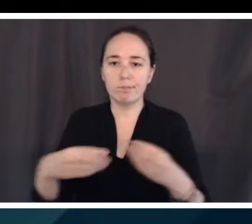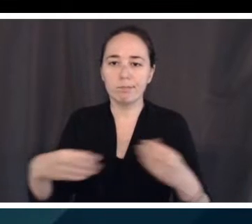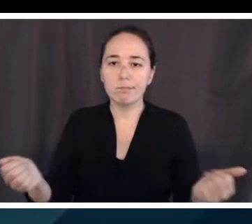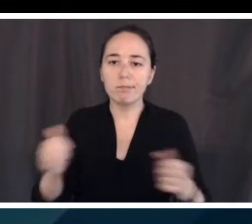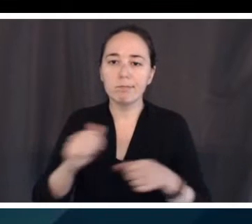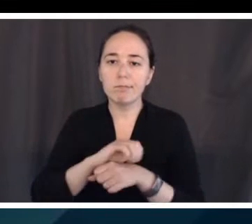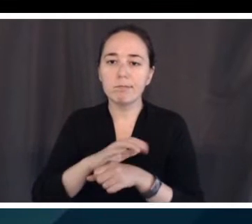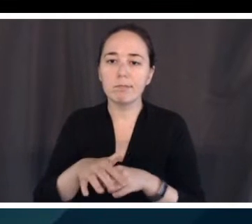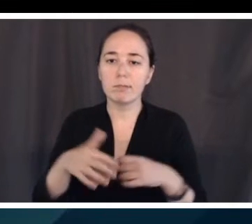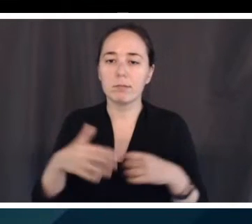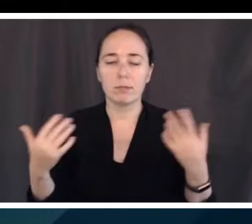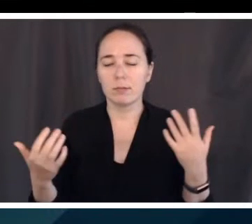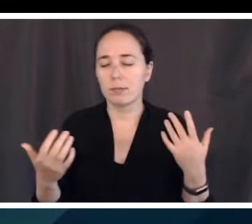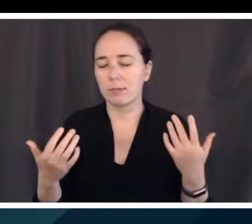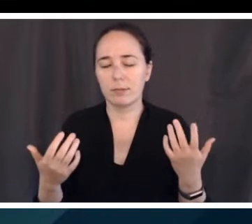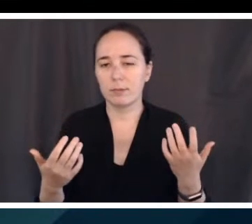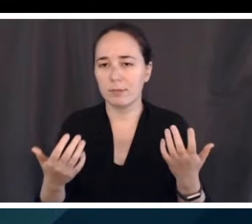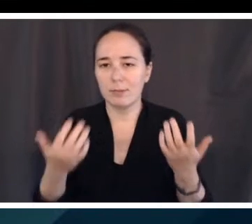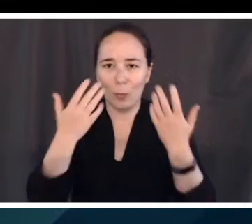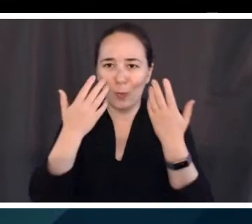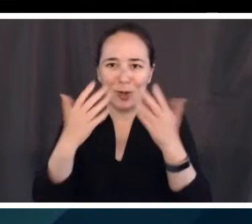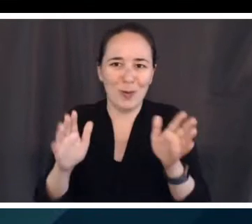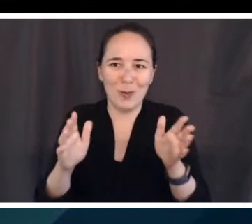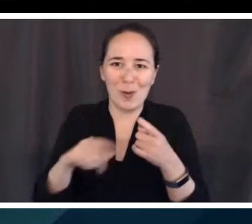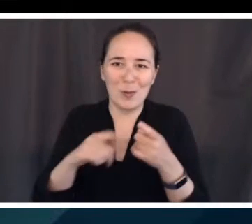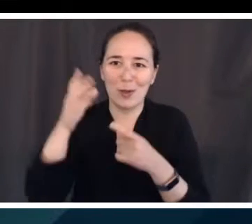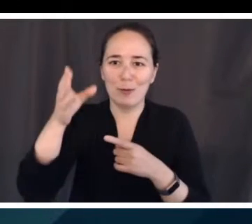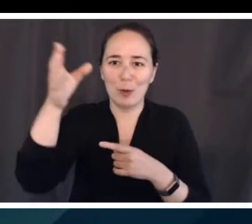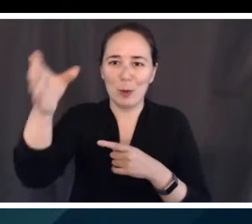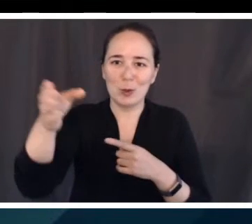I don't really know what's ahead. So what I'm doing